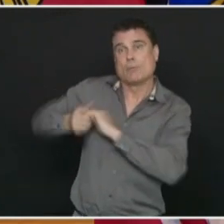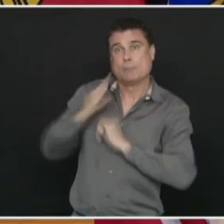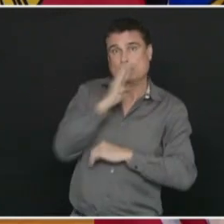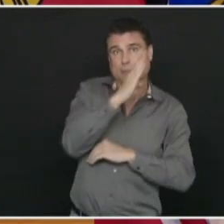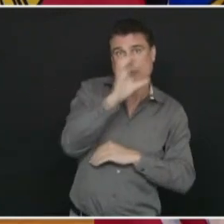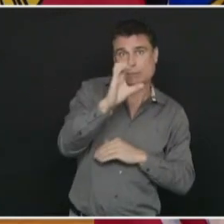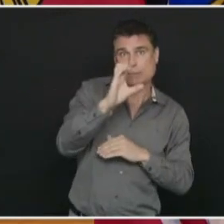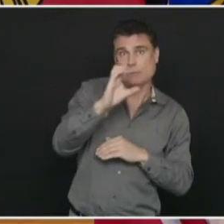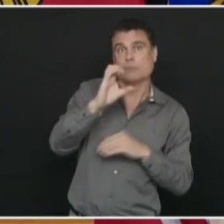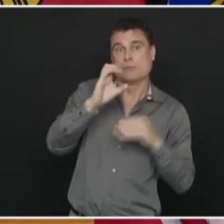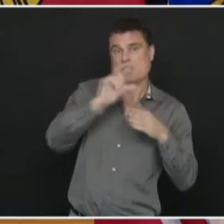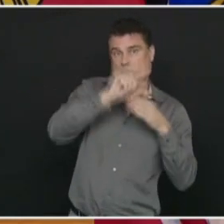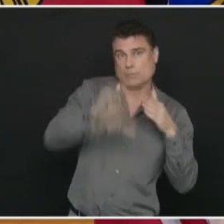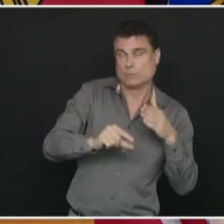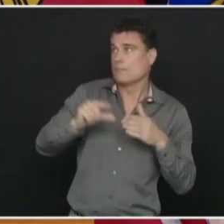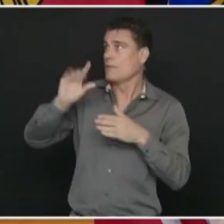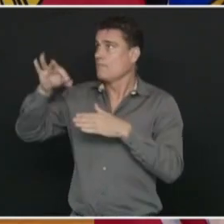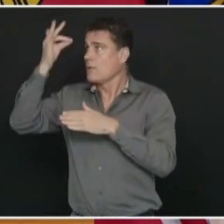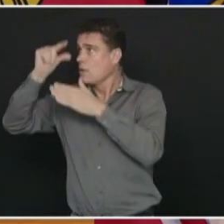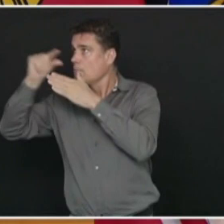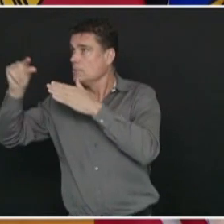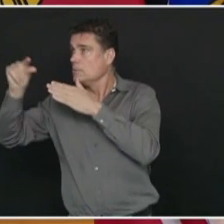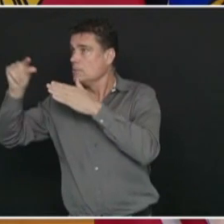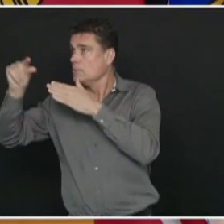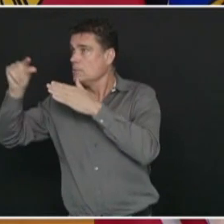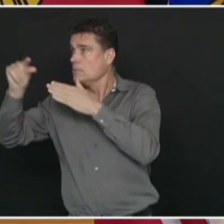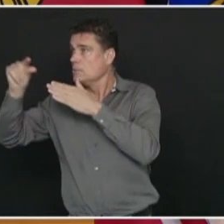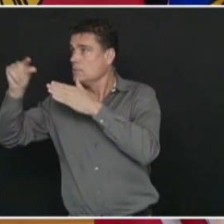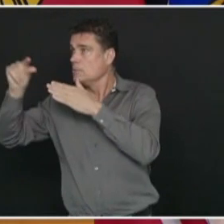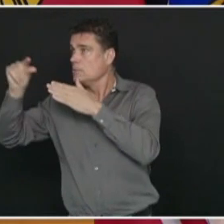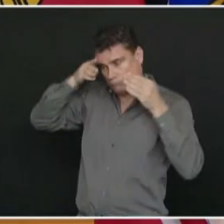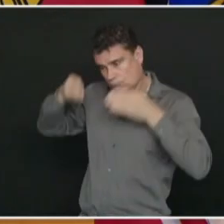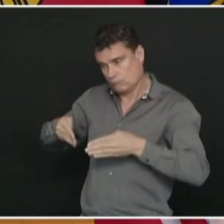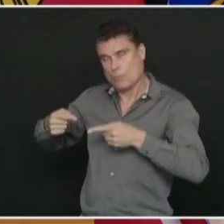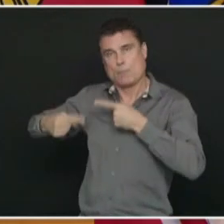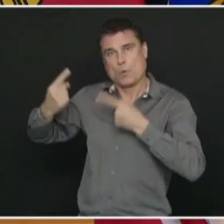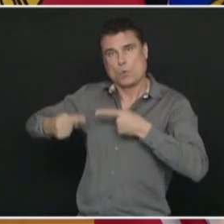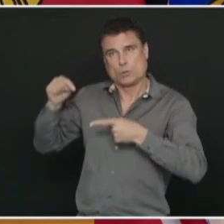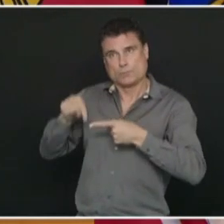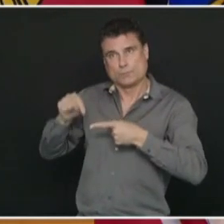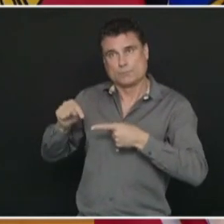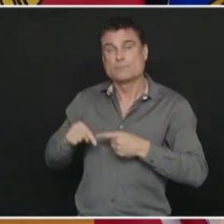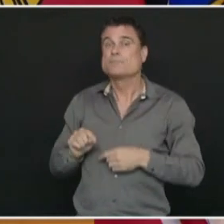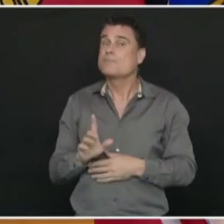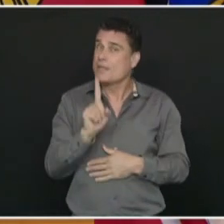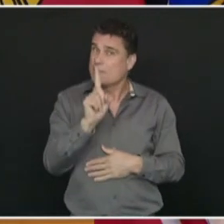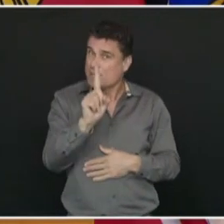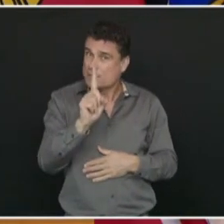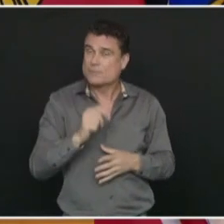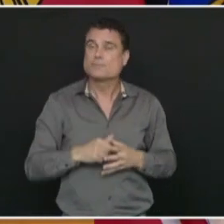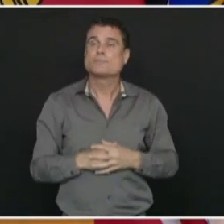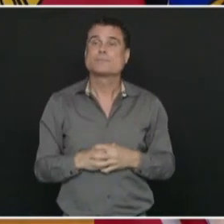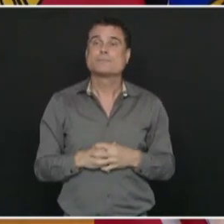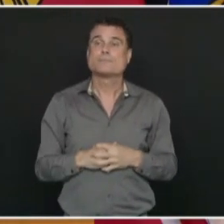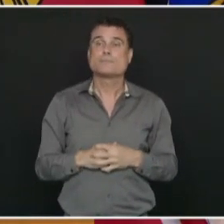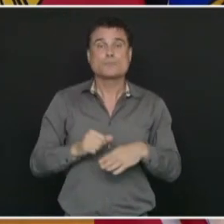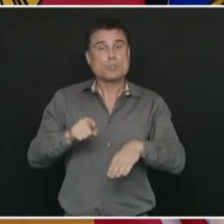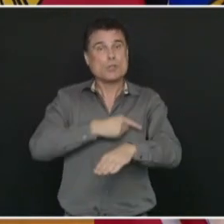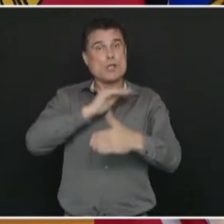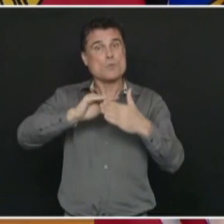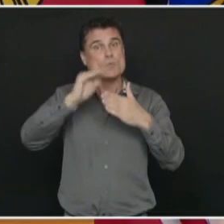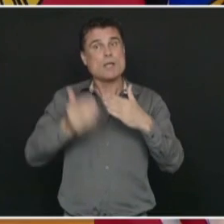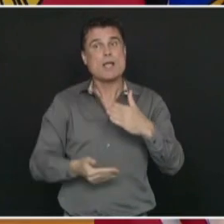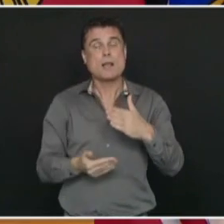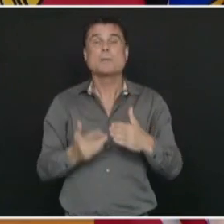relaxed? And on the same idea, could you comment please on this report out of South Korea